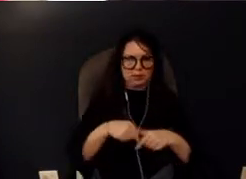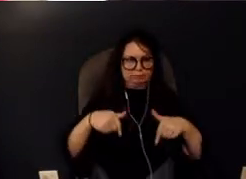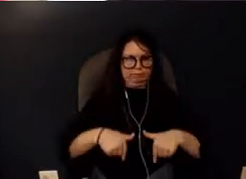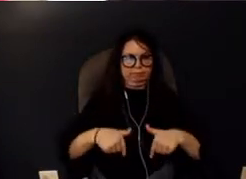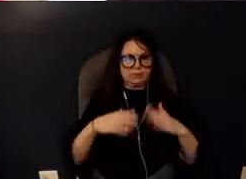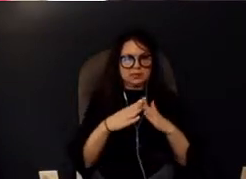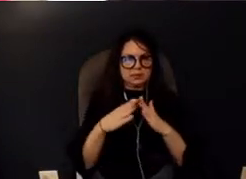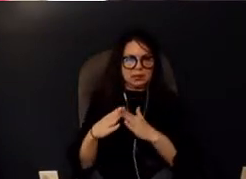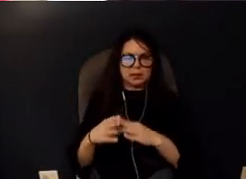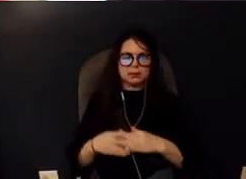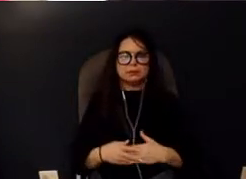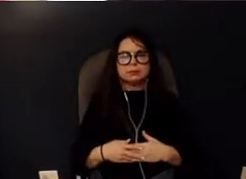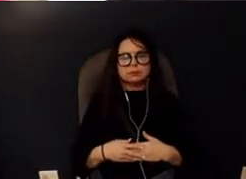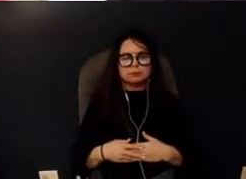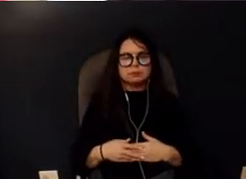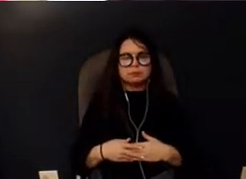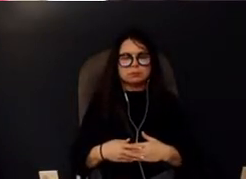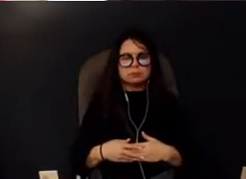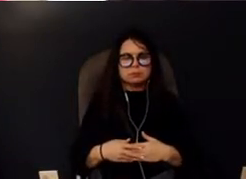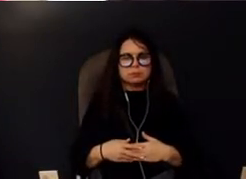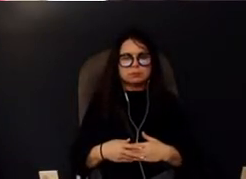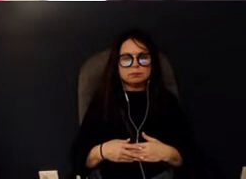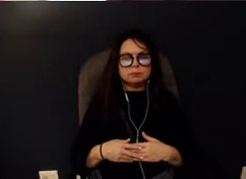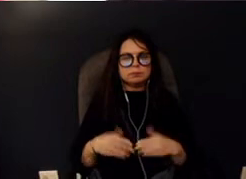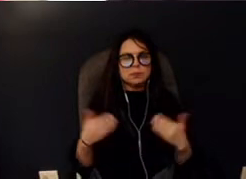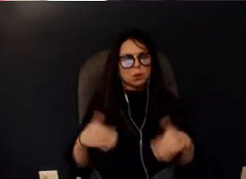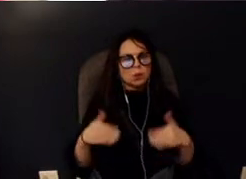They are having the toughest time right now.